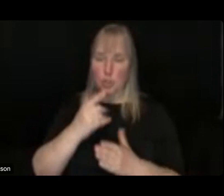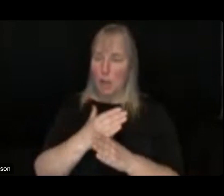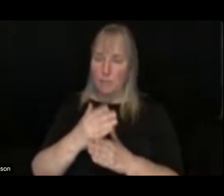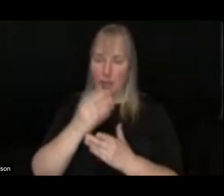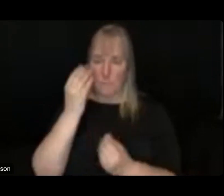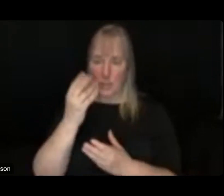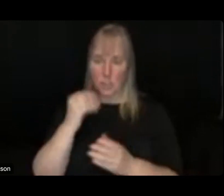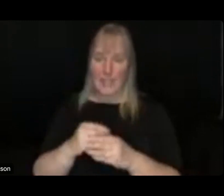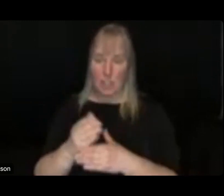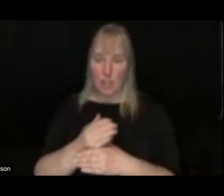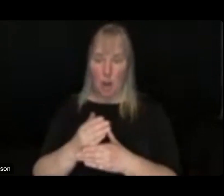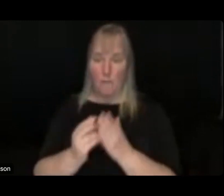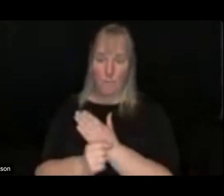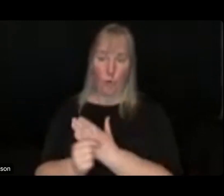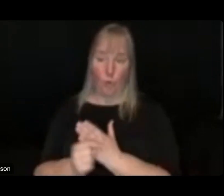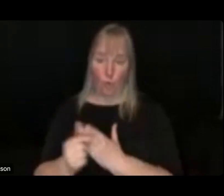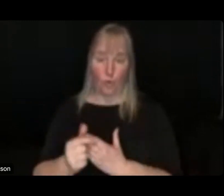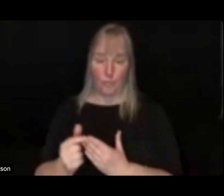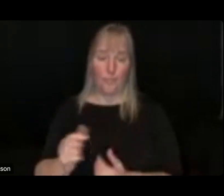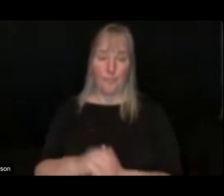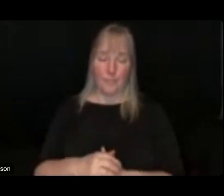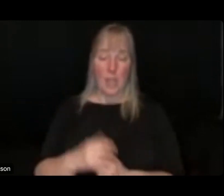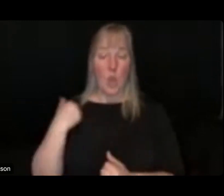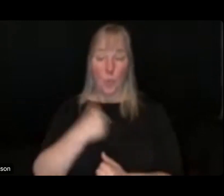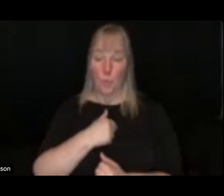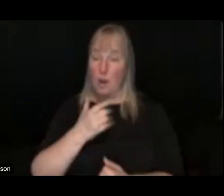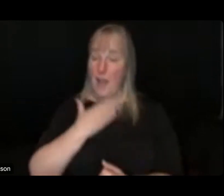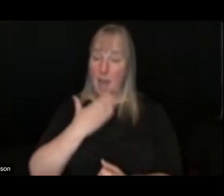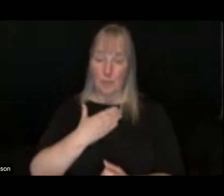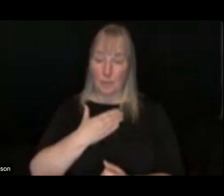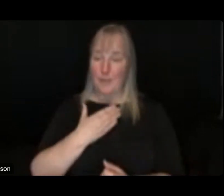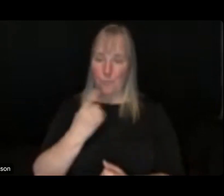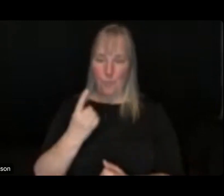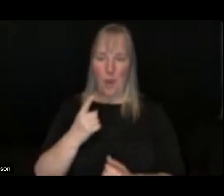folder. We're very glad to be one of the first ones to